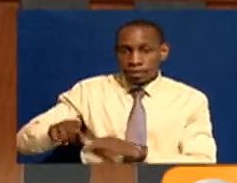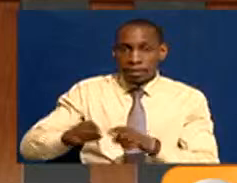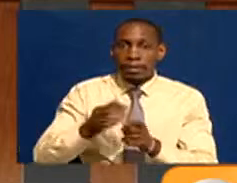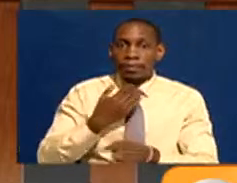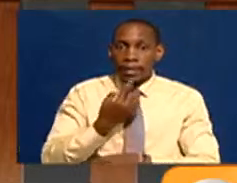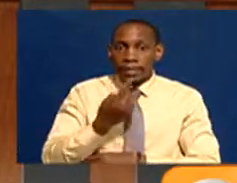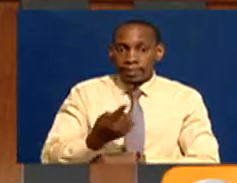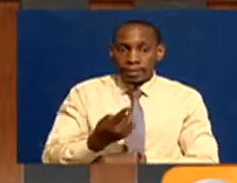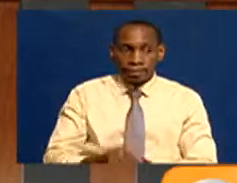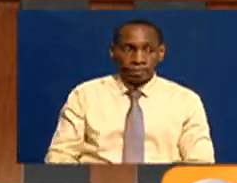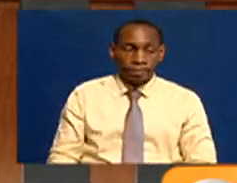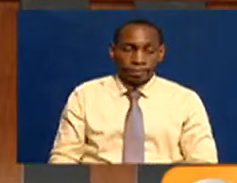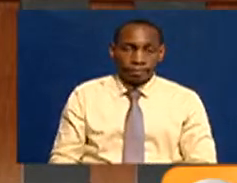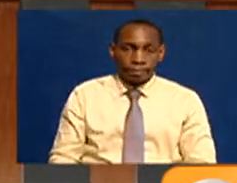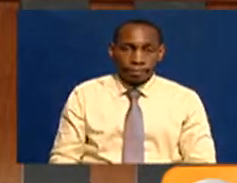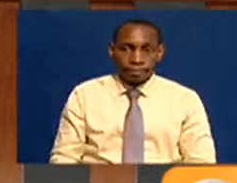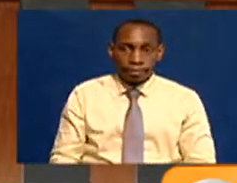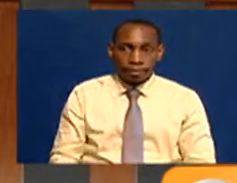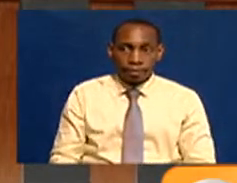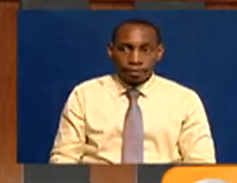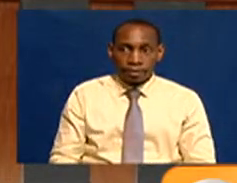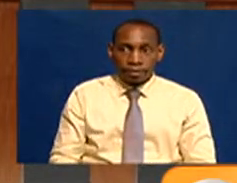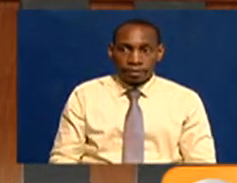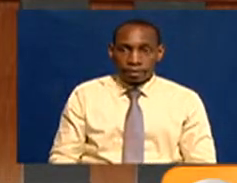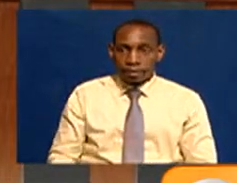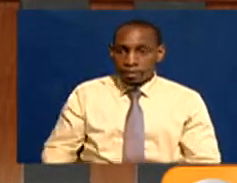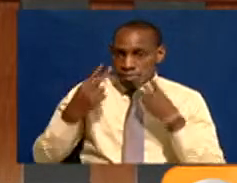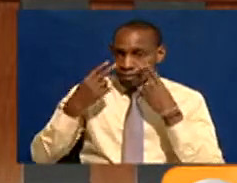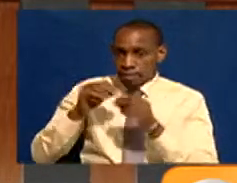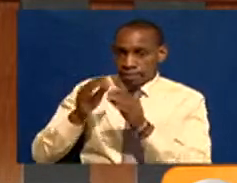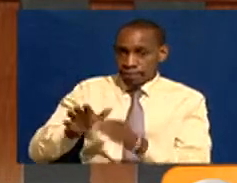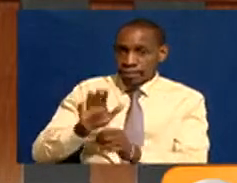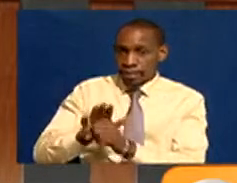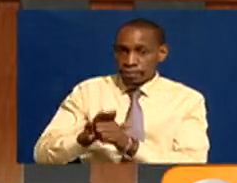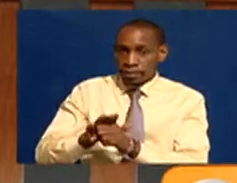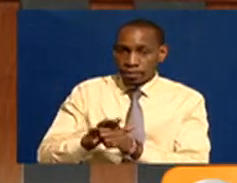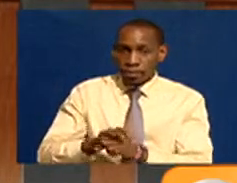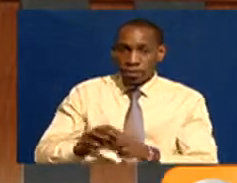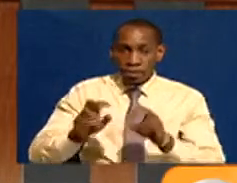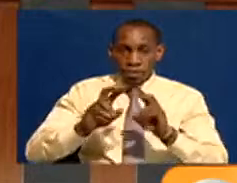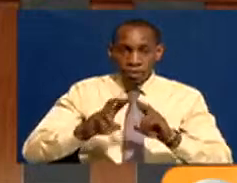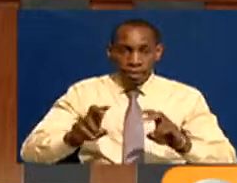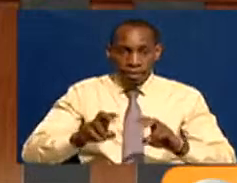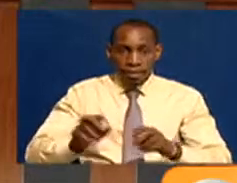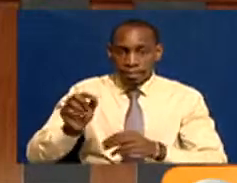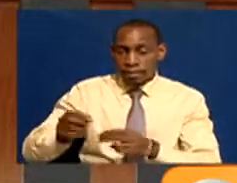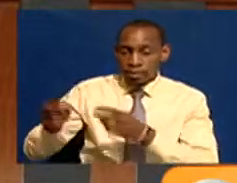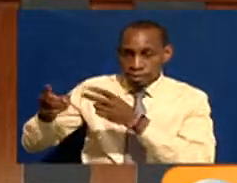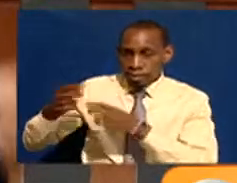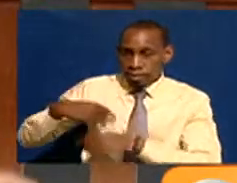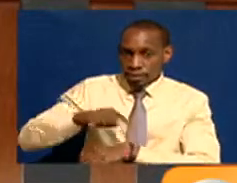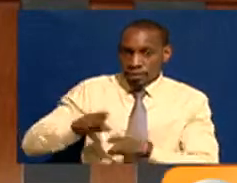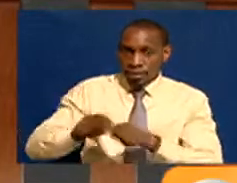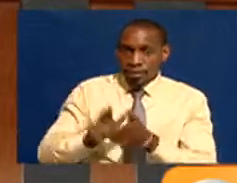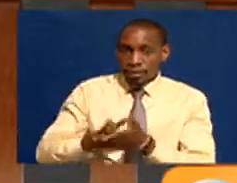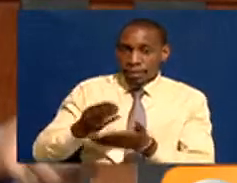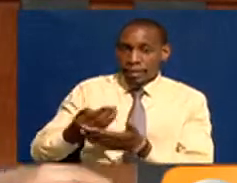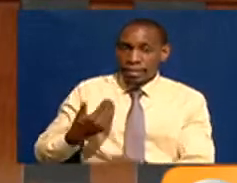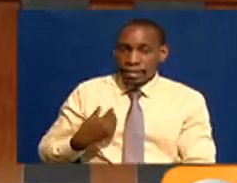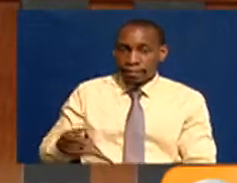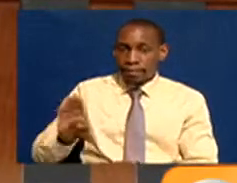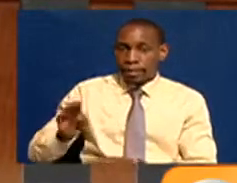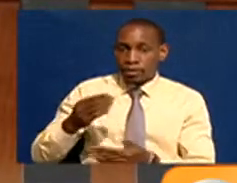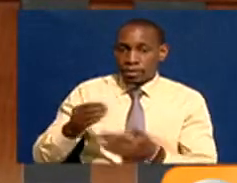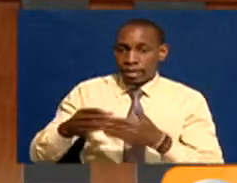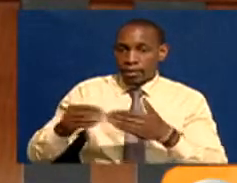tell you also something. I have found so many investors who are telling me, we were looking for somebody to listen to us. We have our money, we have our billions